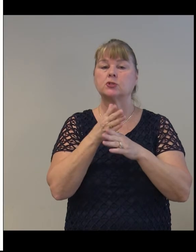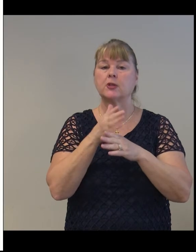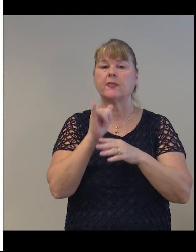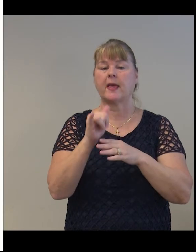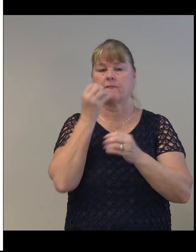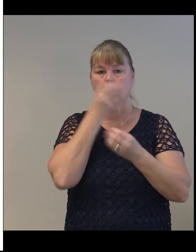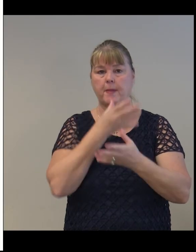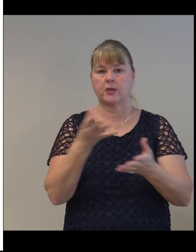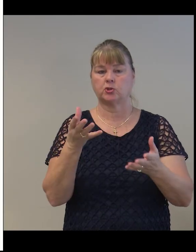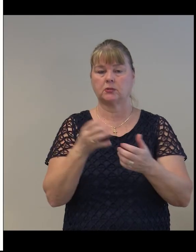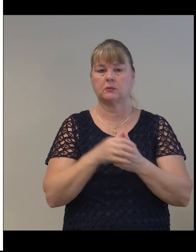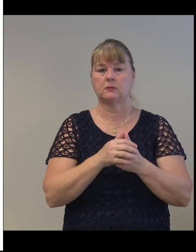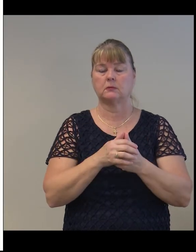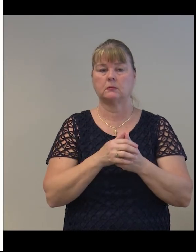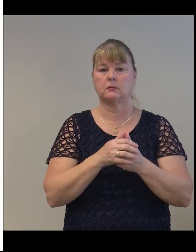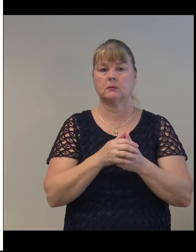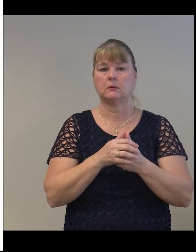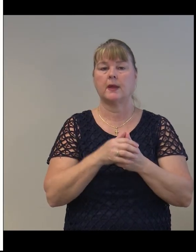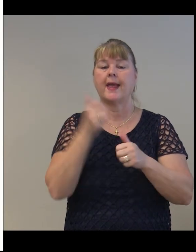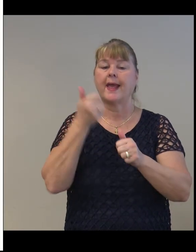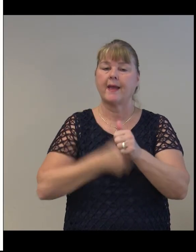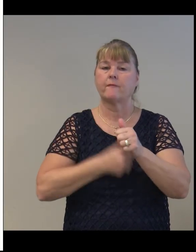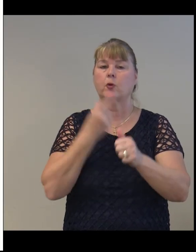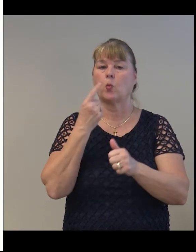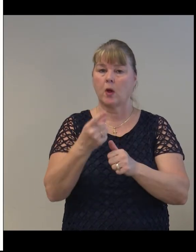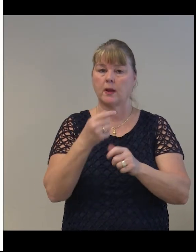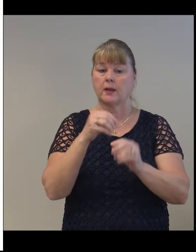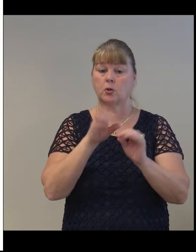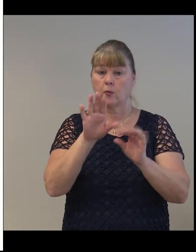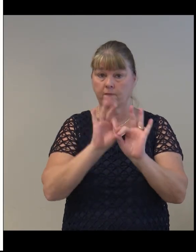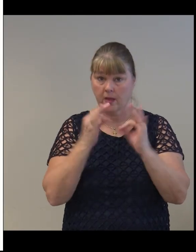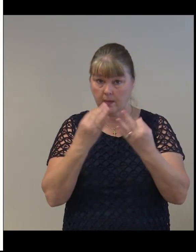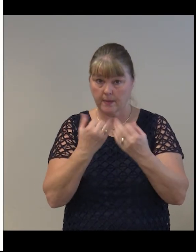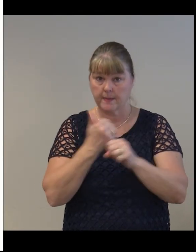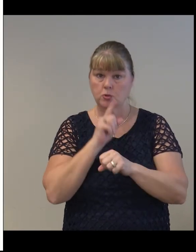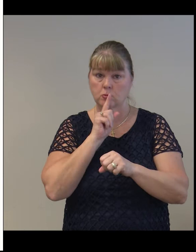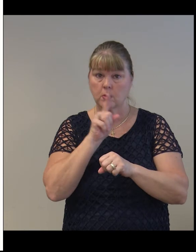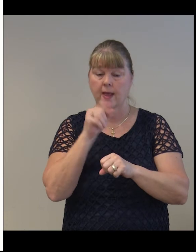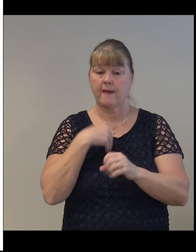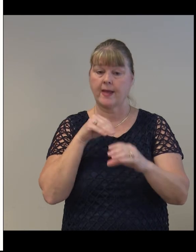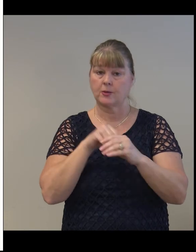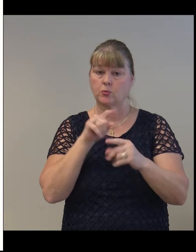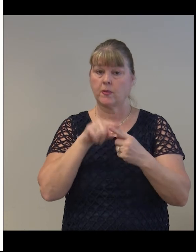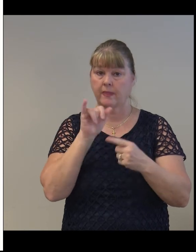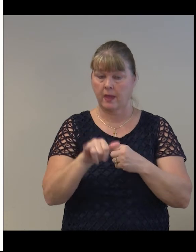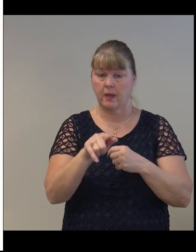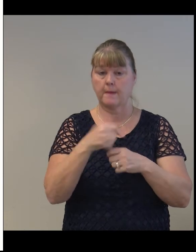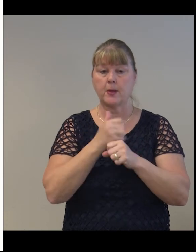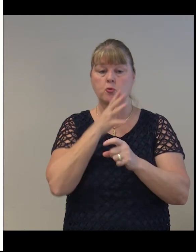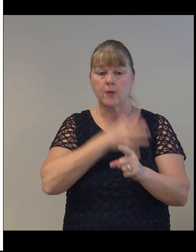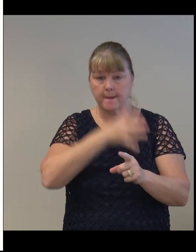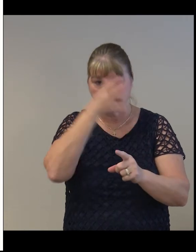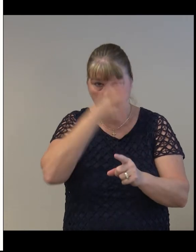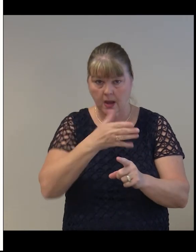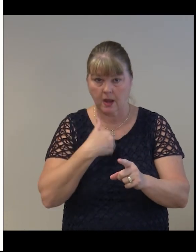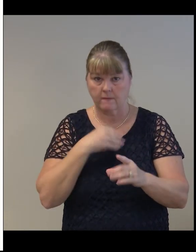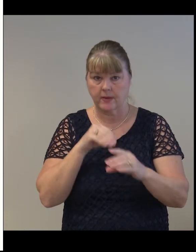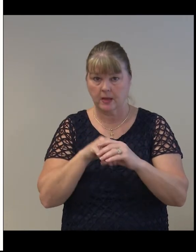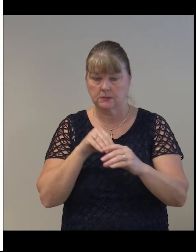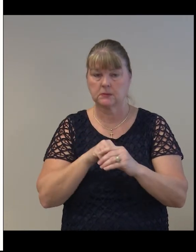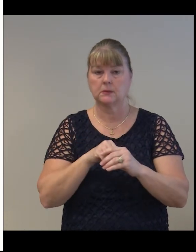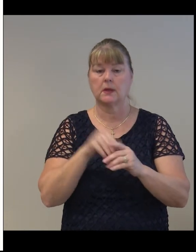share that information. So make sure that everyone in your family has access to it. Make sure that grandparents